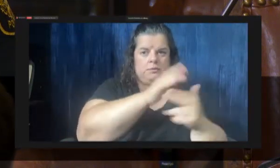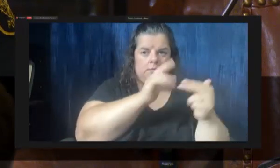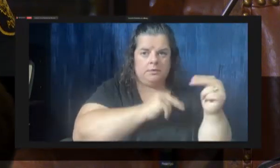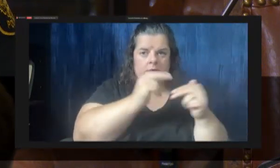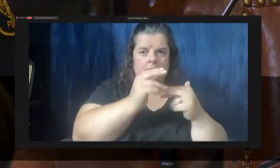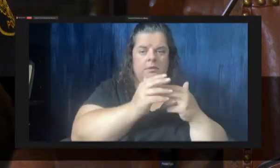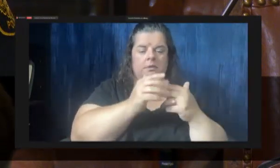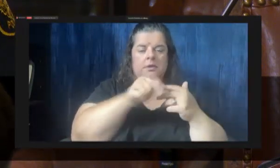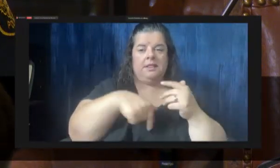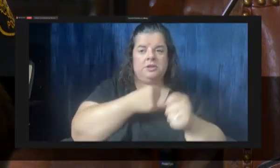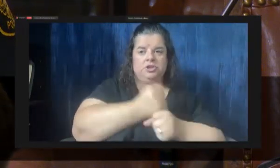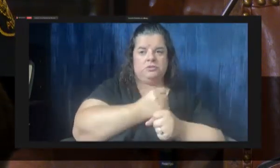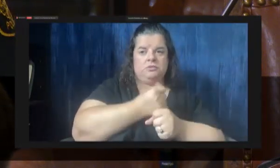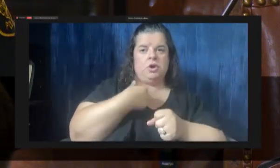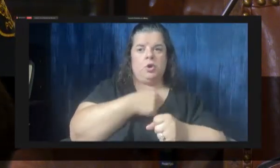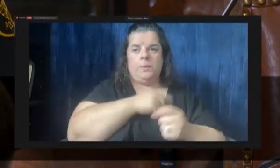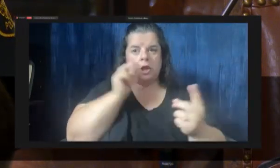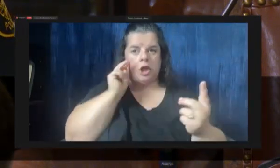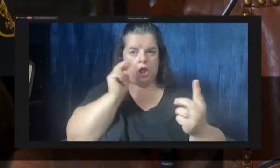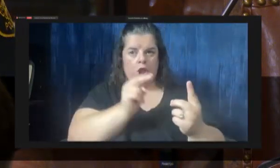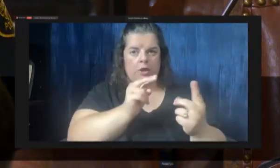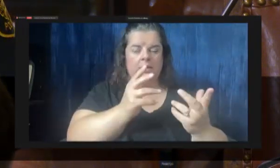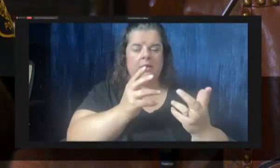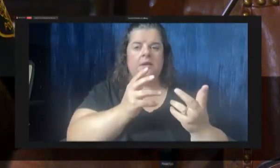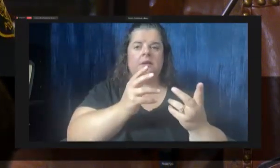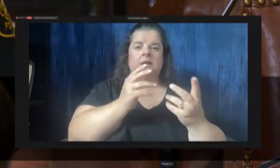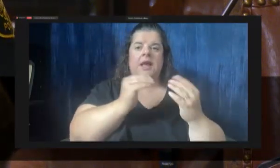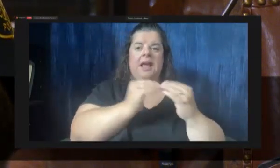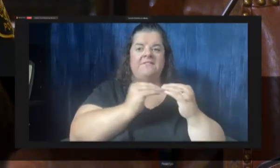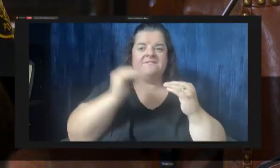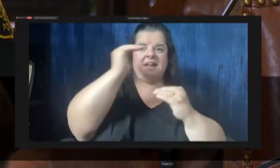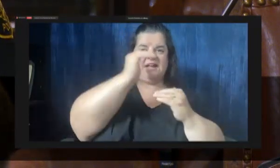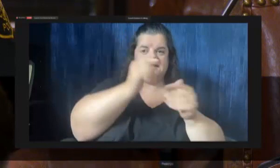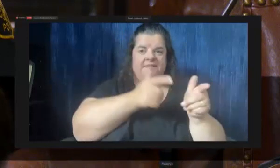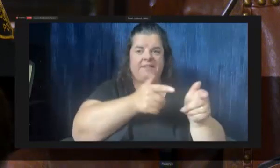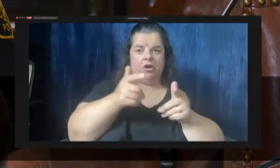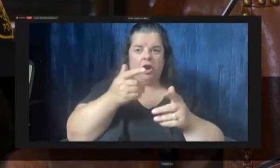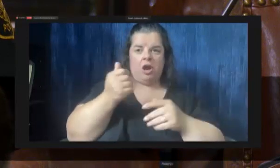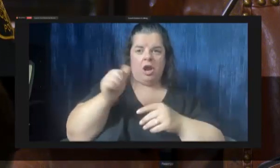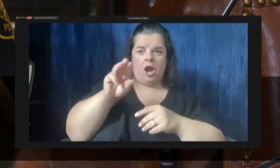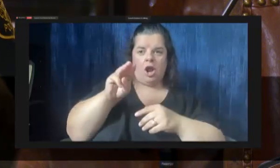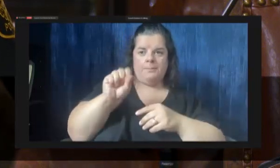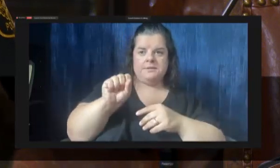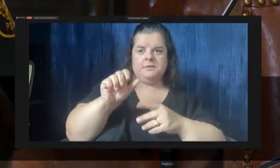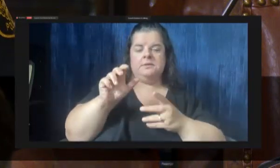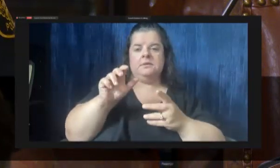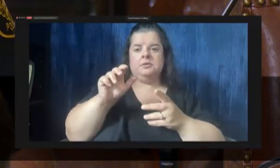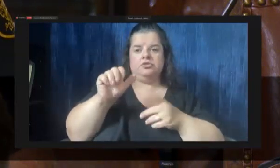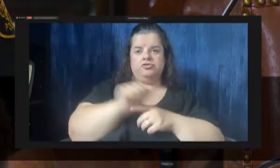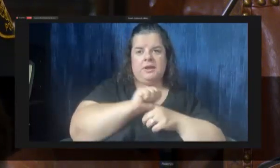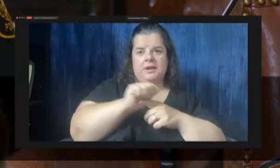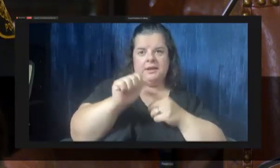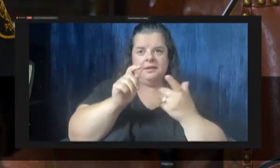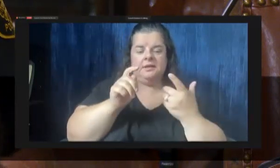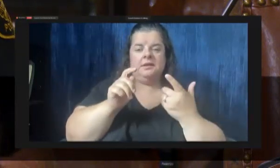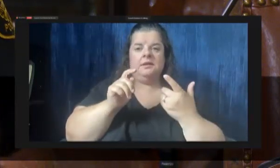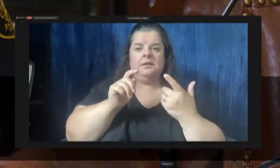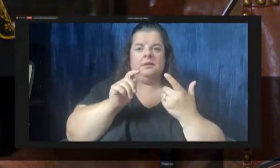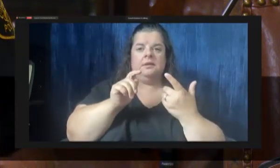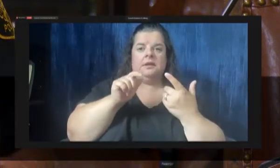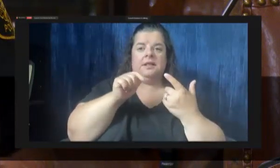This year, we were looking at advanced firearms training for our firearms instructor cadre. This